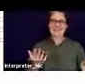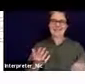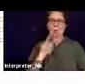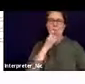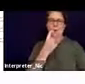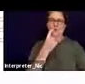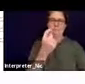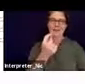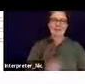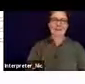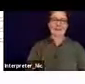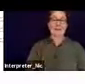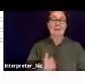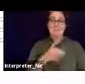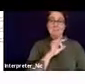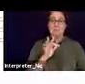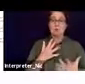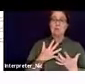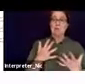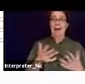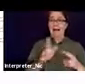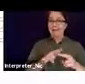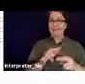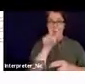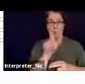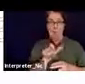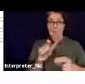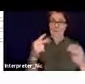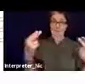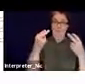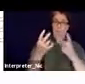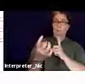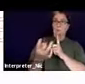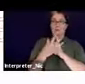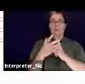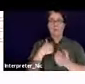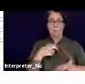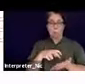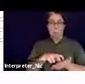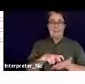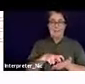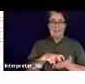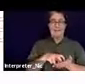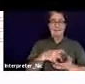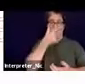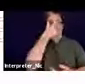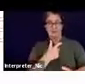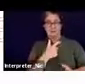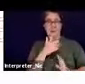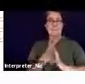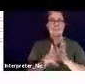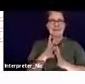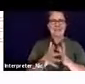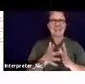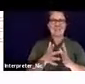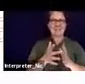And not surprisingly, if they see themselves as a weaker candidate because of their disability, it leads them on to this question about should